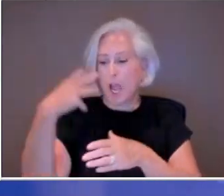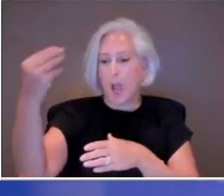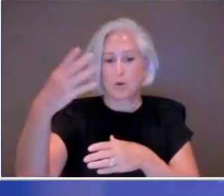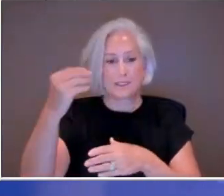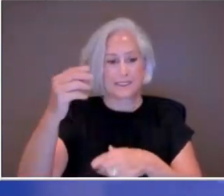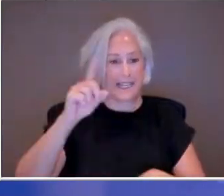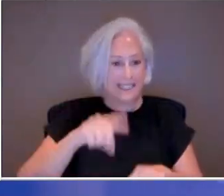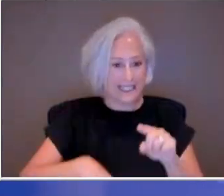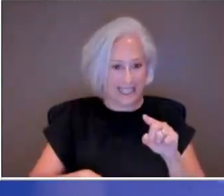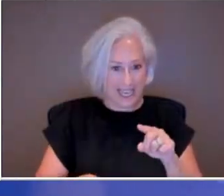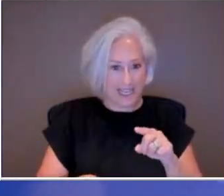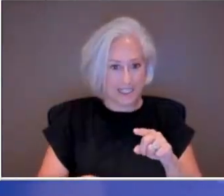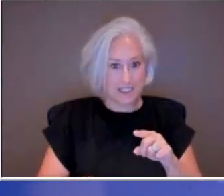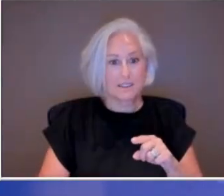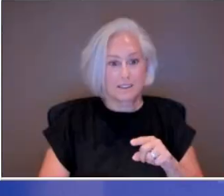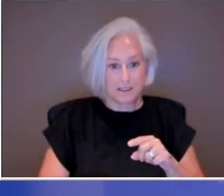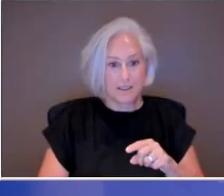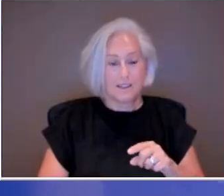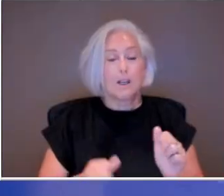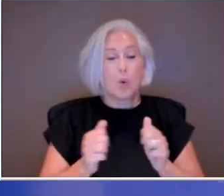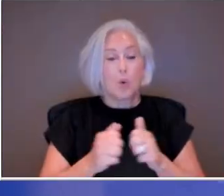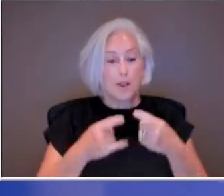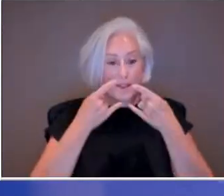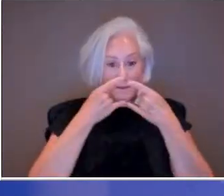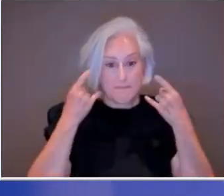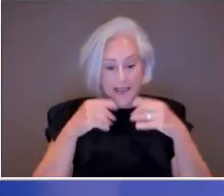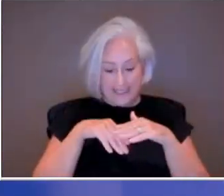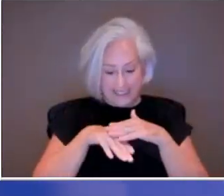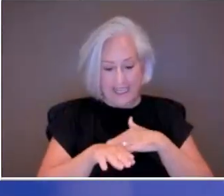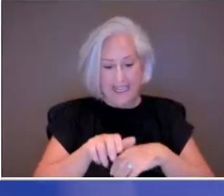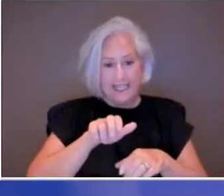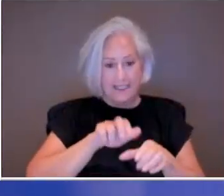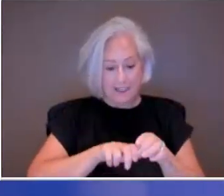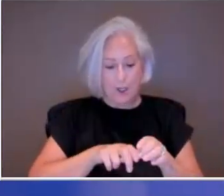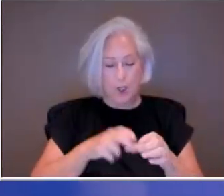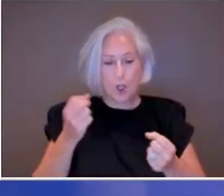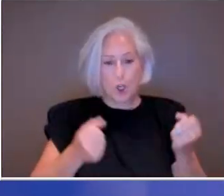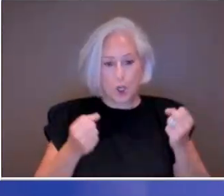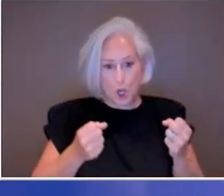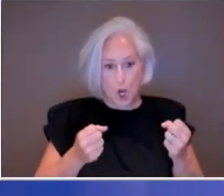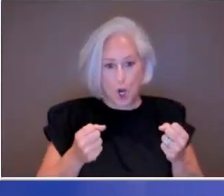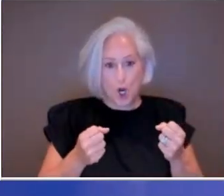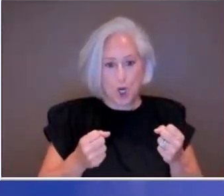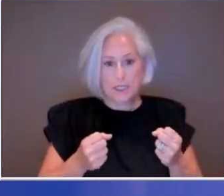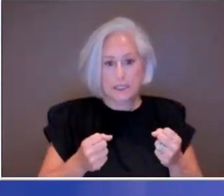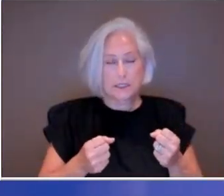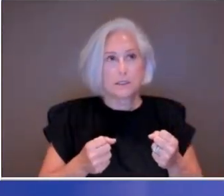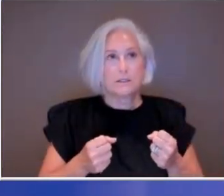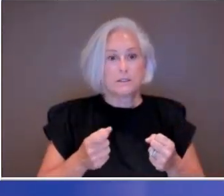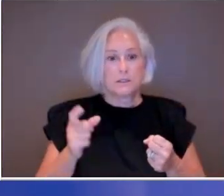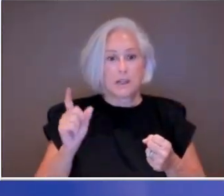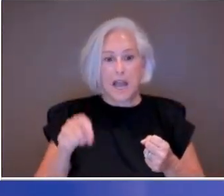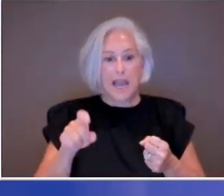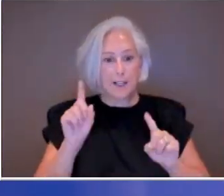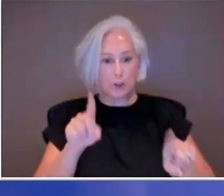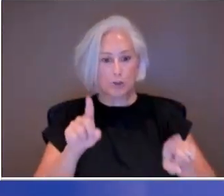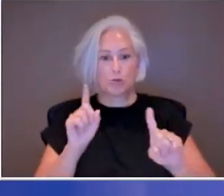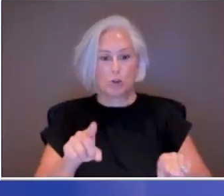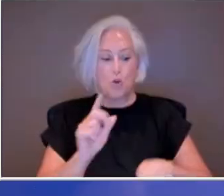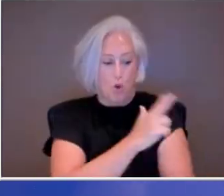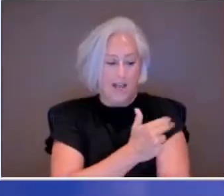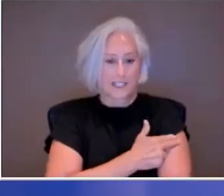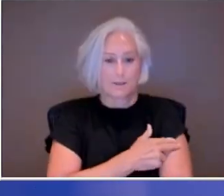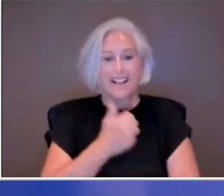can go outside with a mask on to get in the car and you check in. I was at the hospital every day for 30